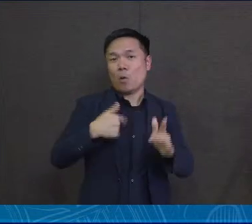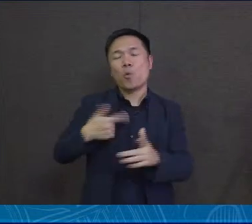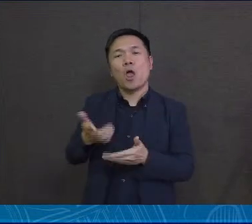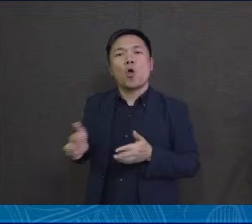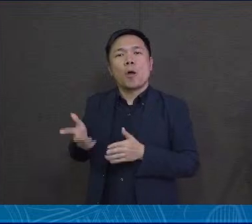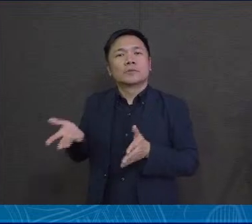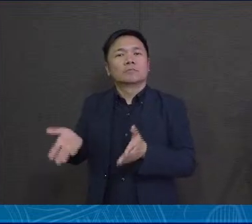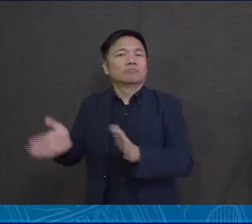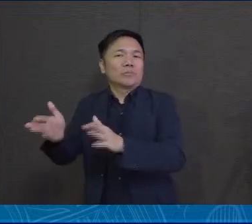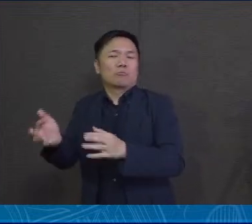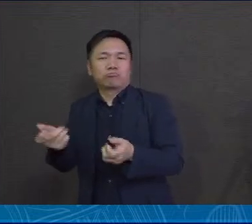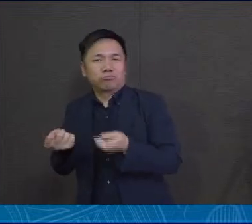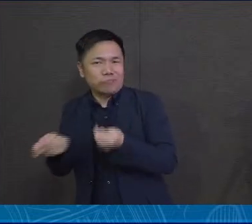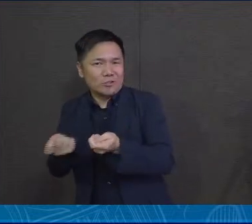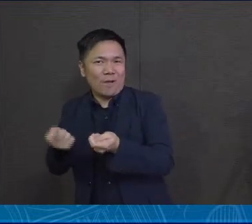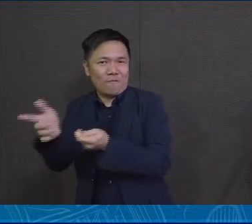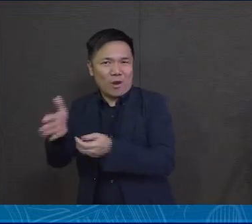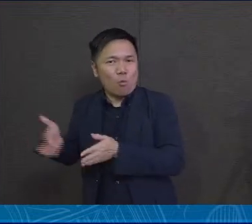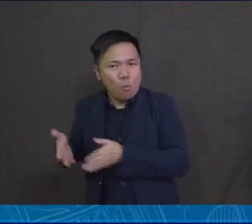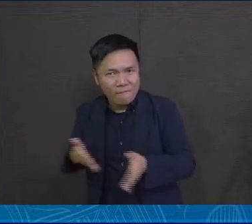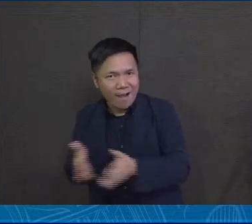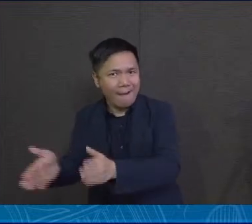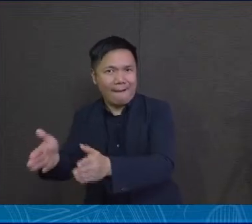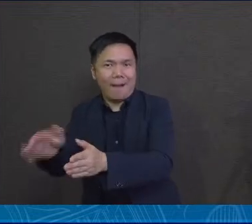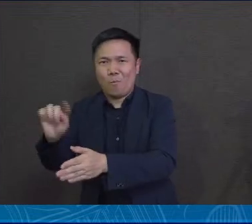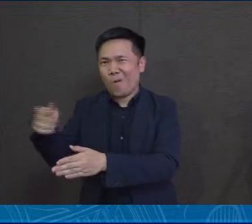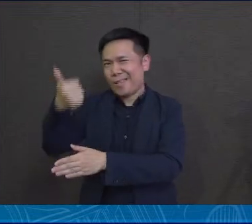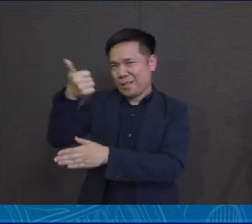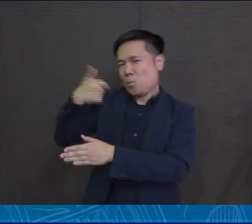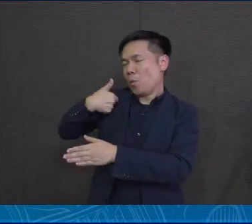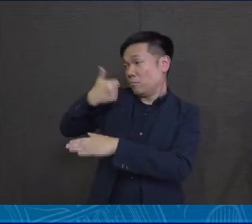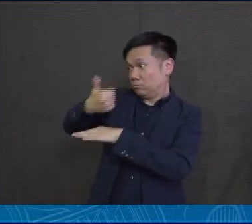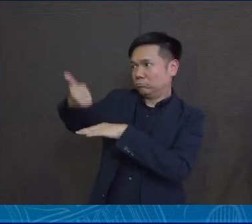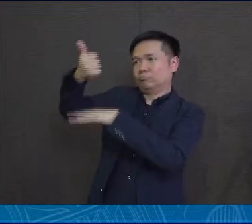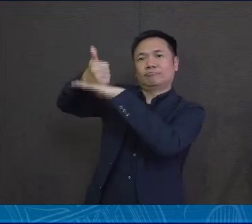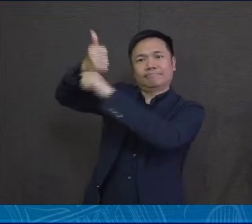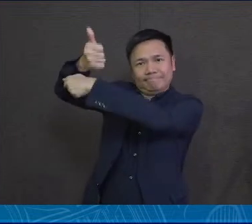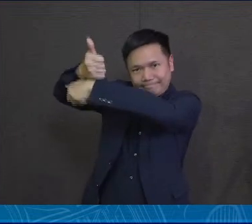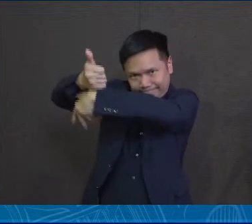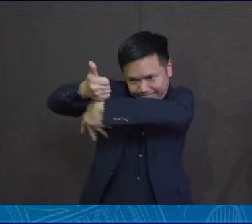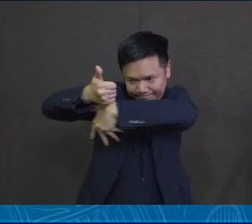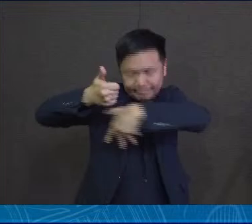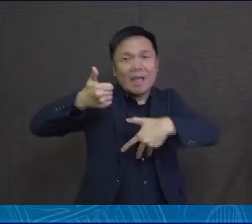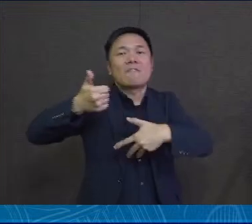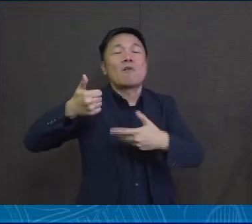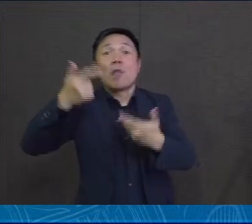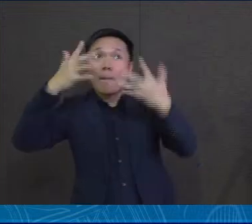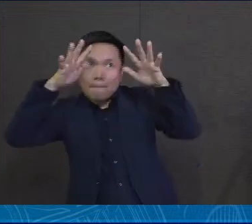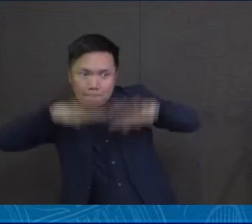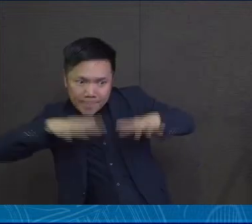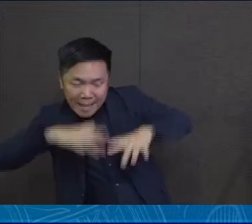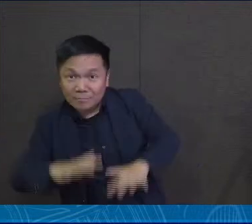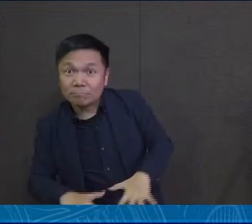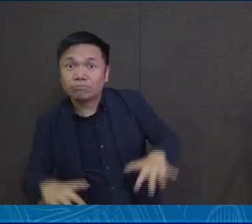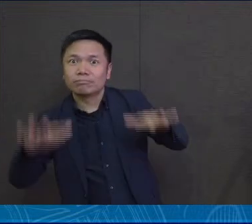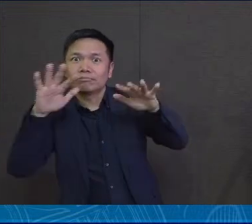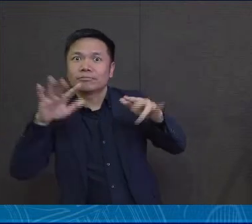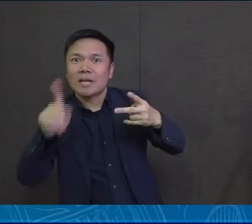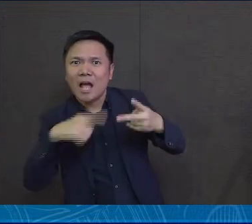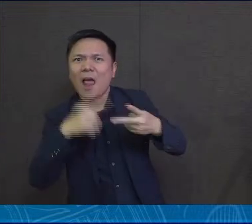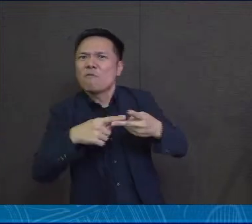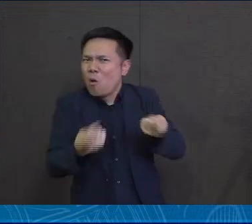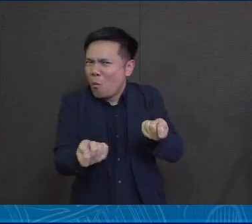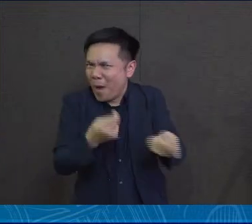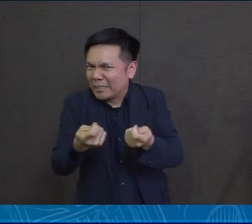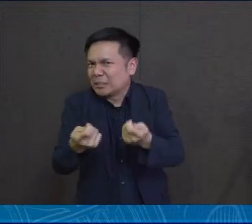a watershed-based jurisdiction authority. We manage floodplain management, regulation, as well